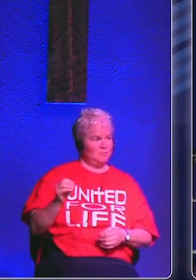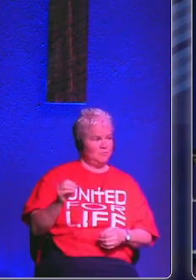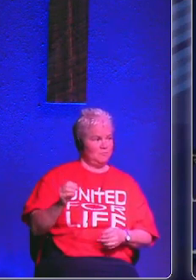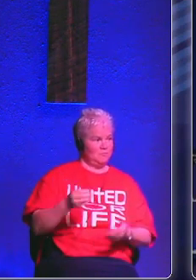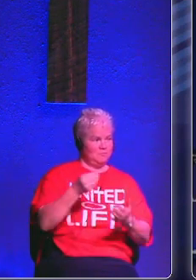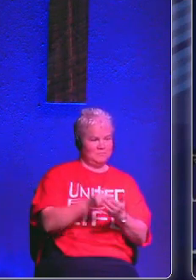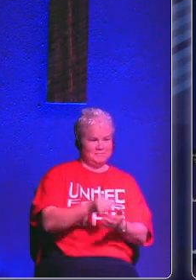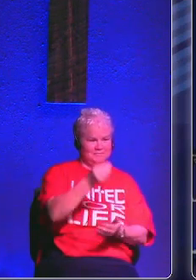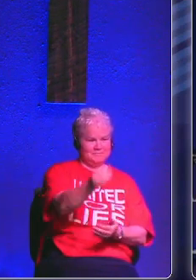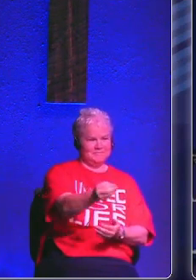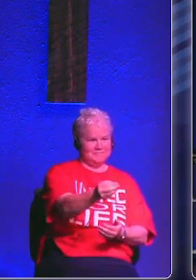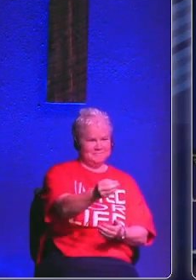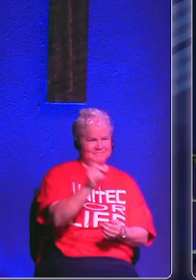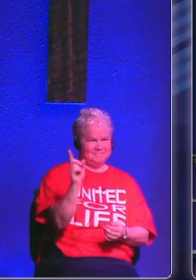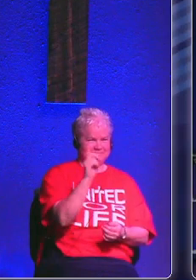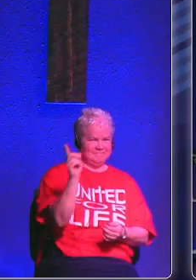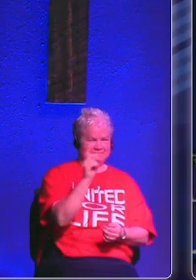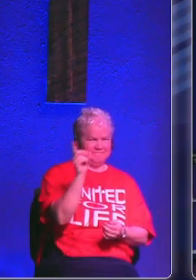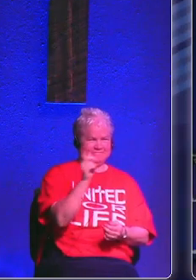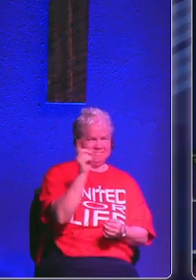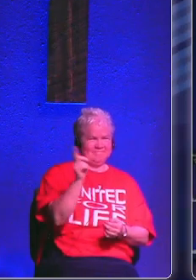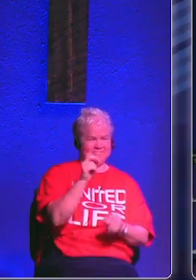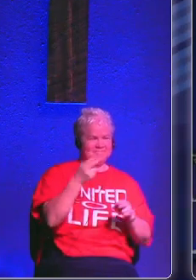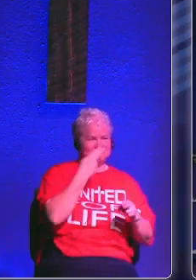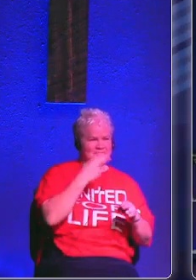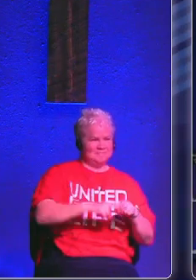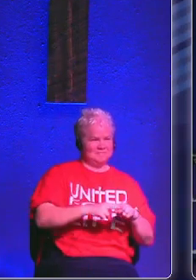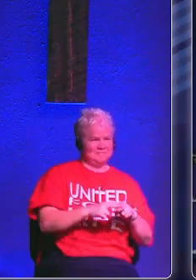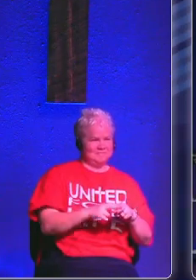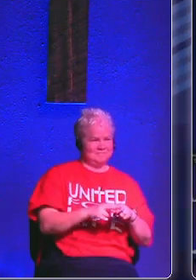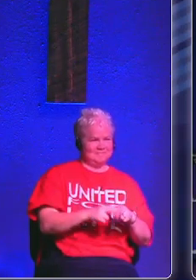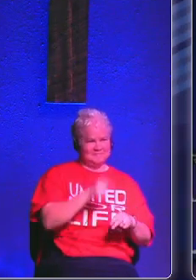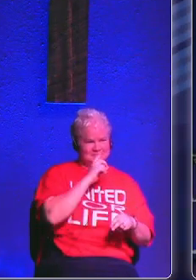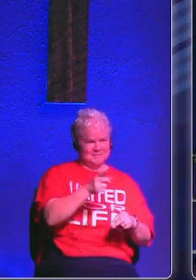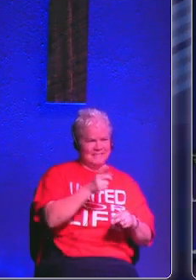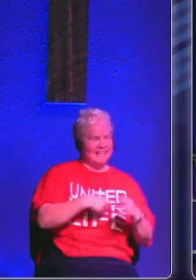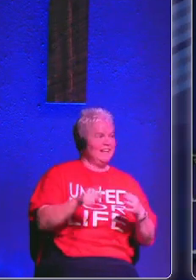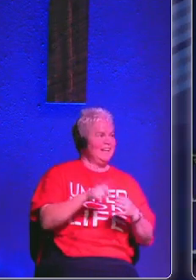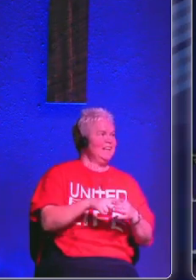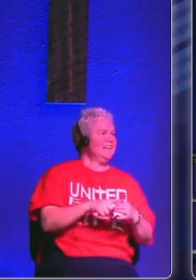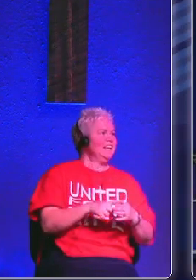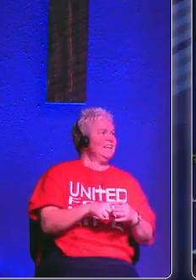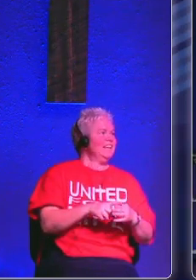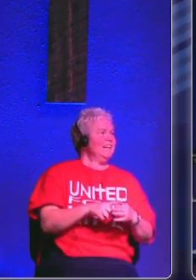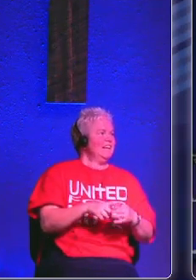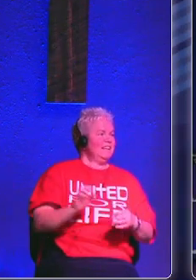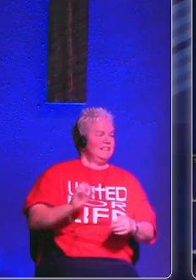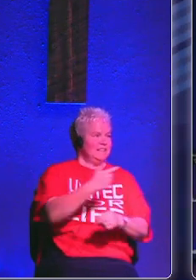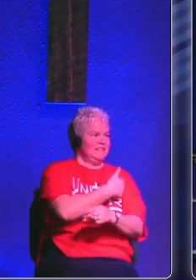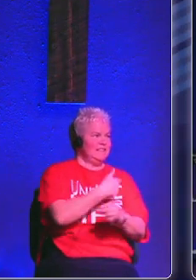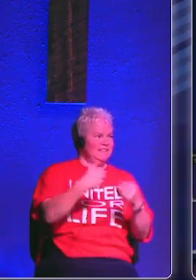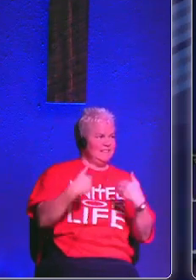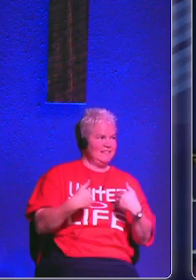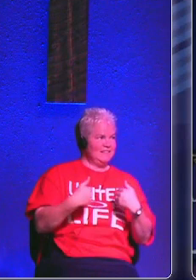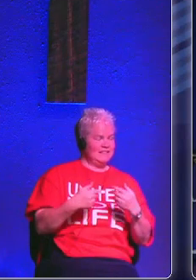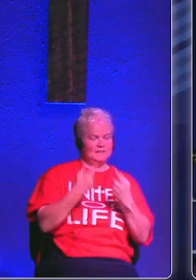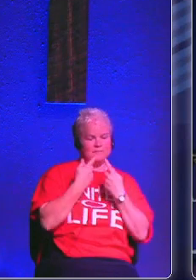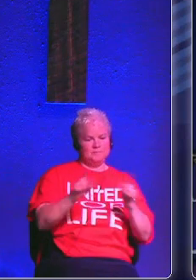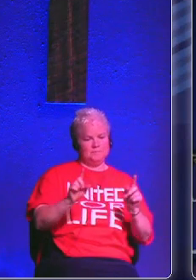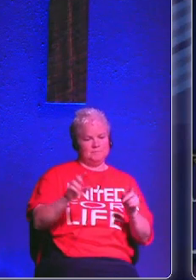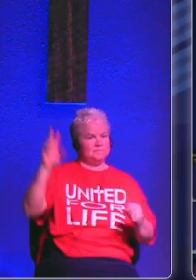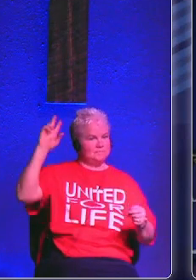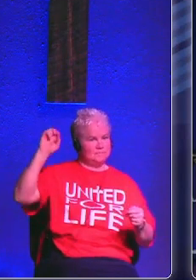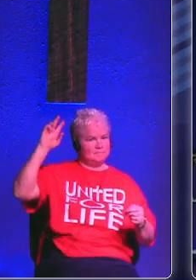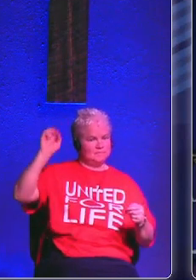money to something else, probably. But it was fun. I don't know why I'm talking about that. It's just the fact that we have a different